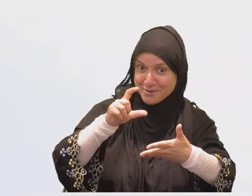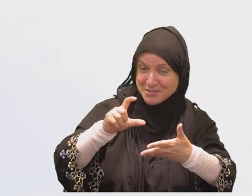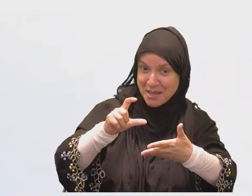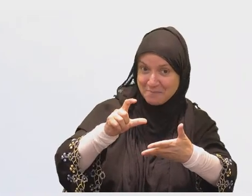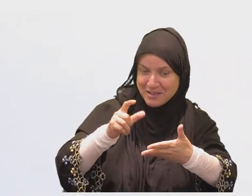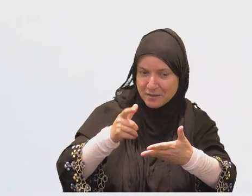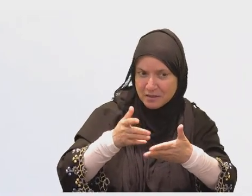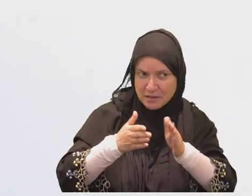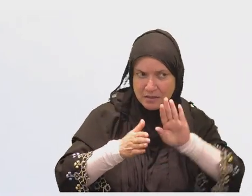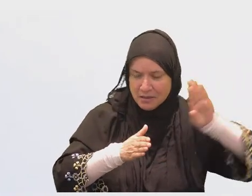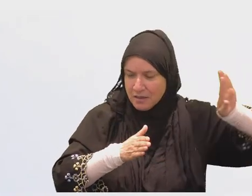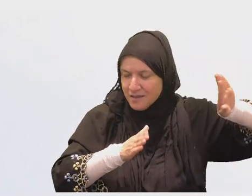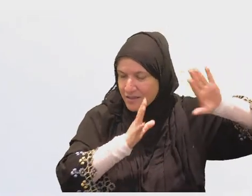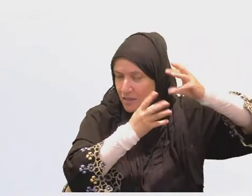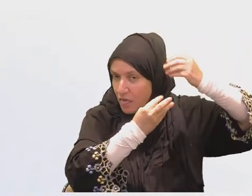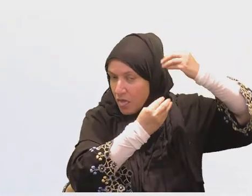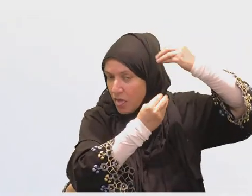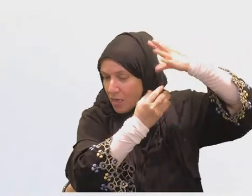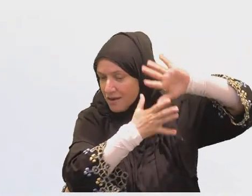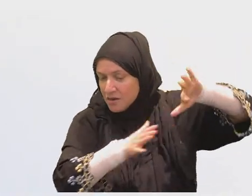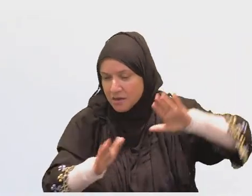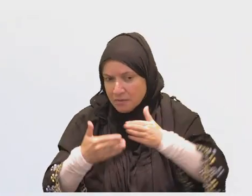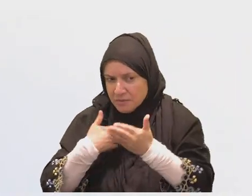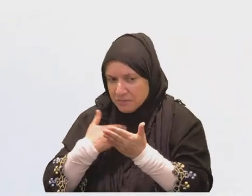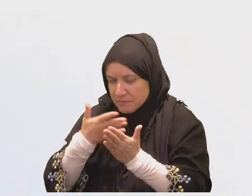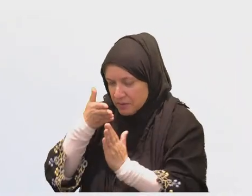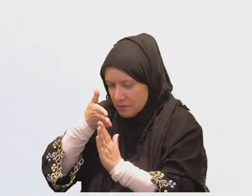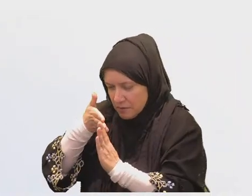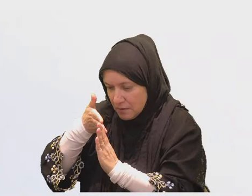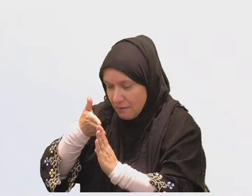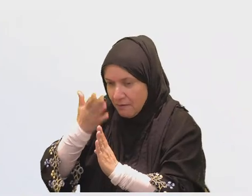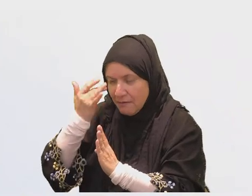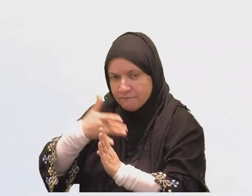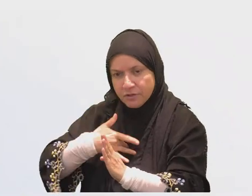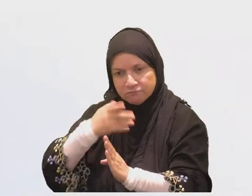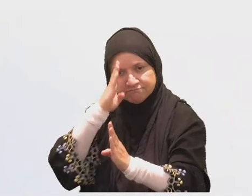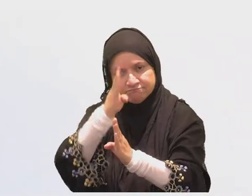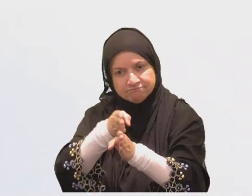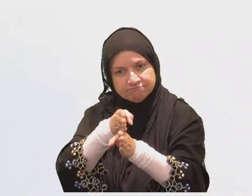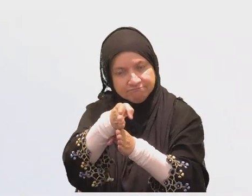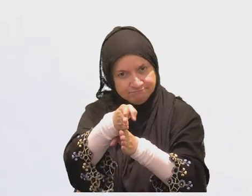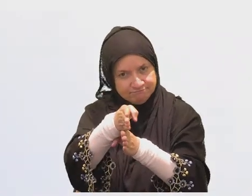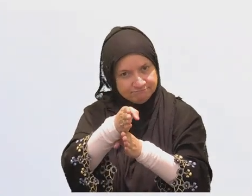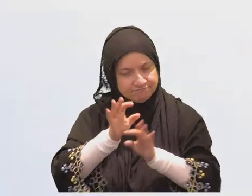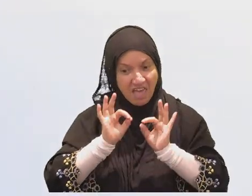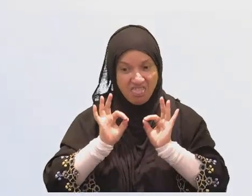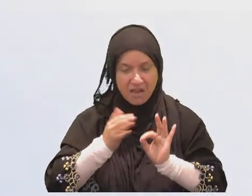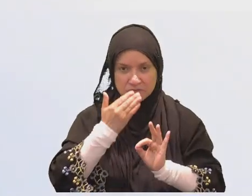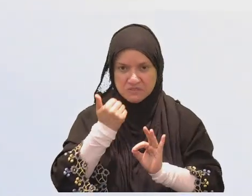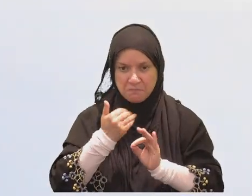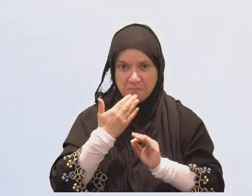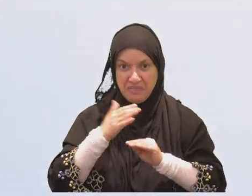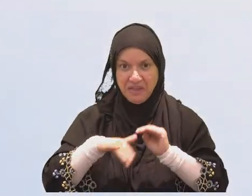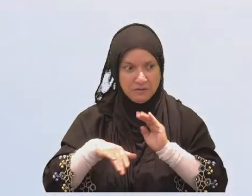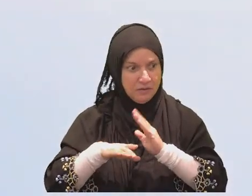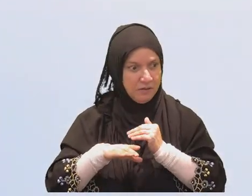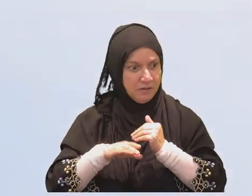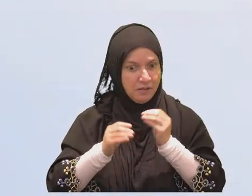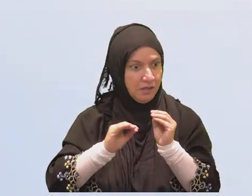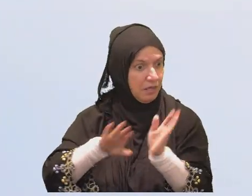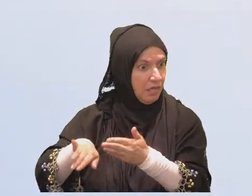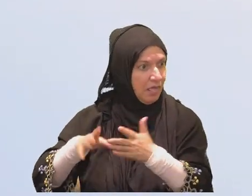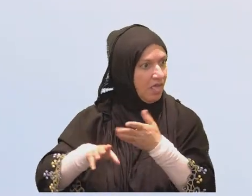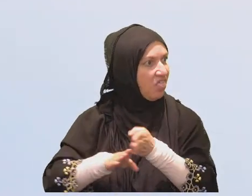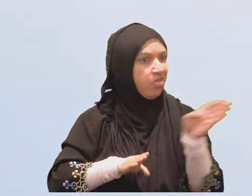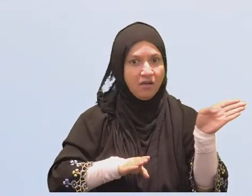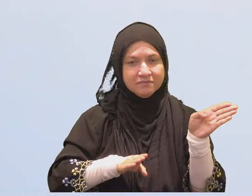impossible. We do our best, and then we go drink some tea, and we pray Isha, and we go to bed, and we